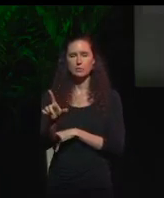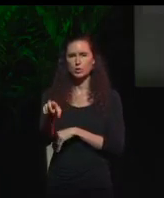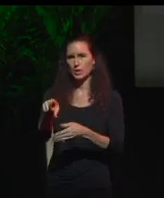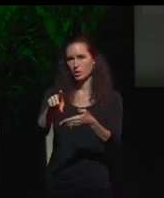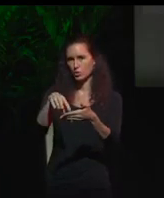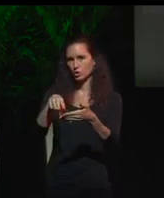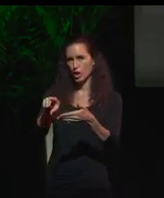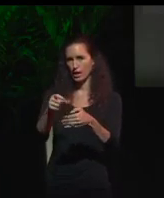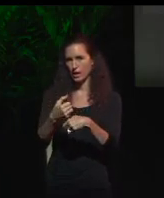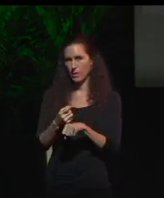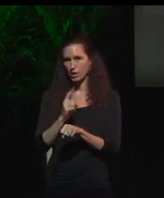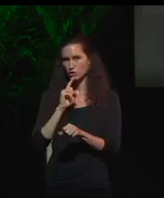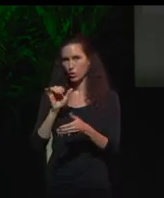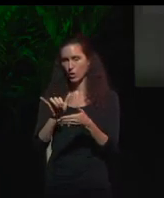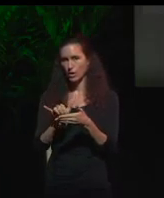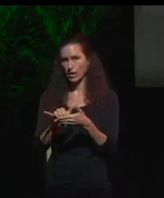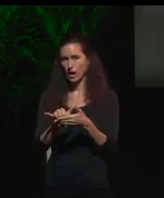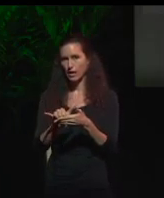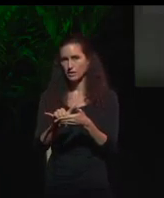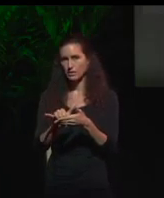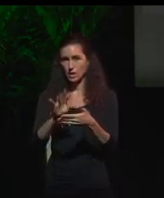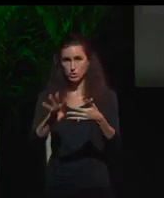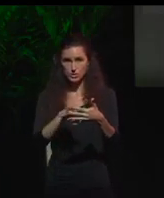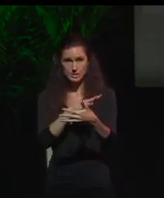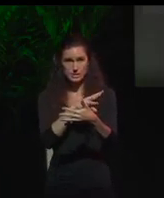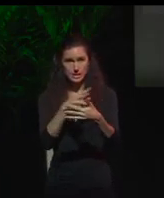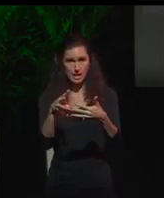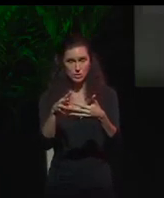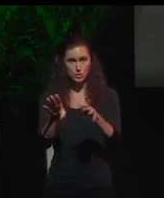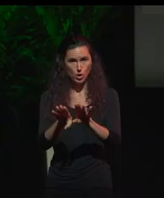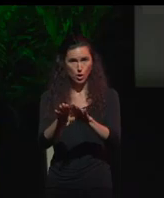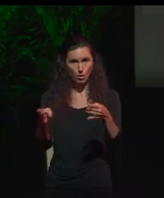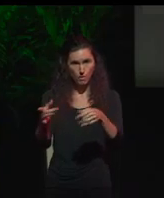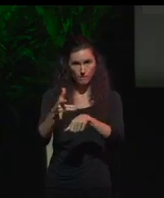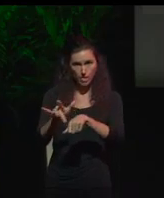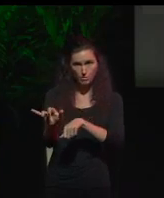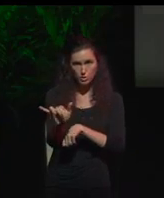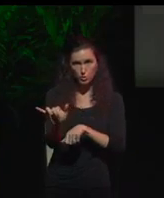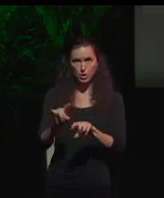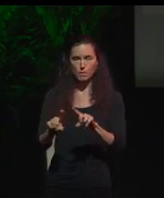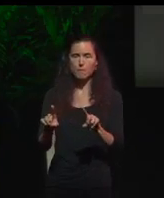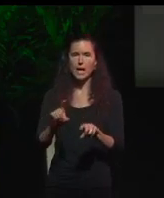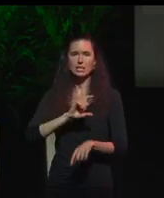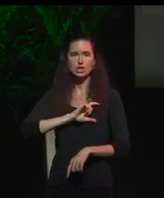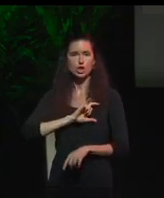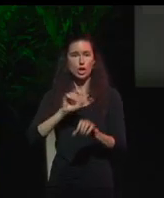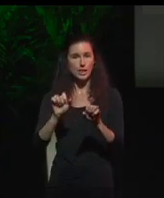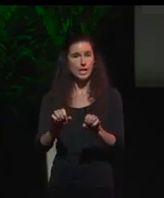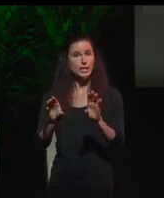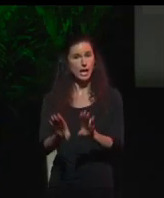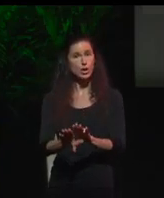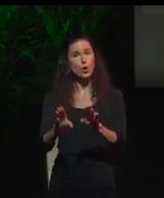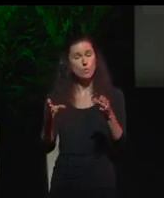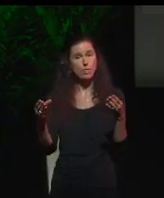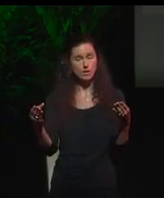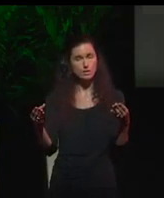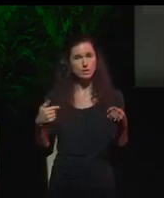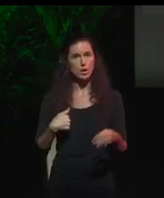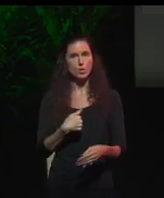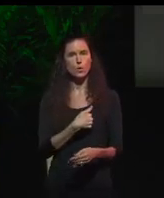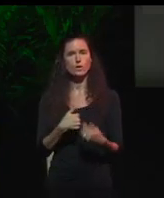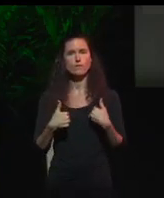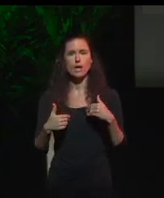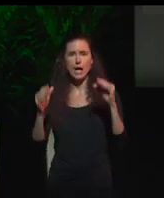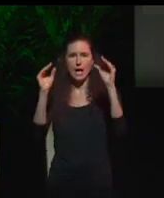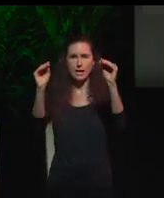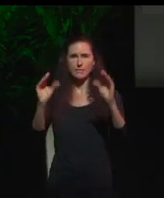check and make sure that those schedules are open as well, but security can open these places. We have had